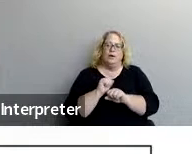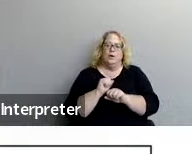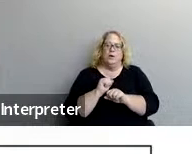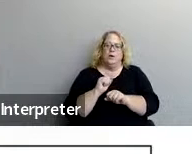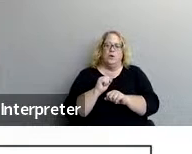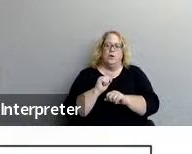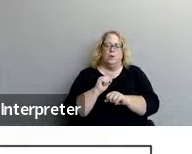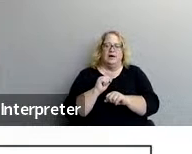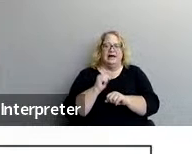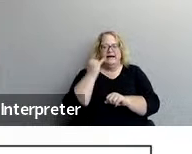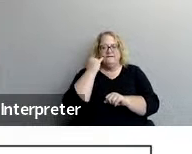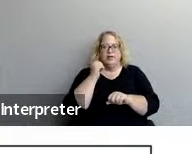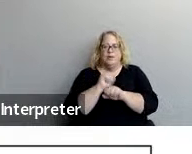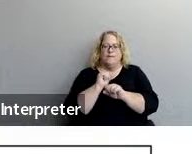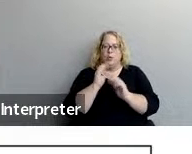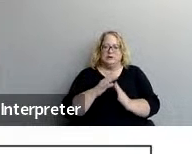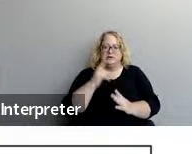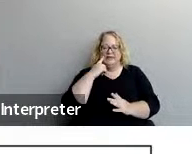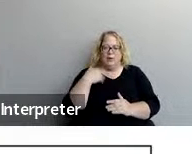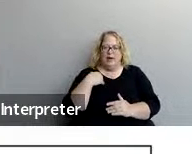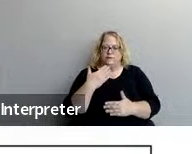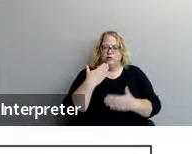we're offering strong programming. So,